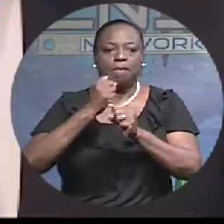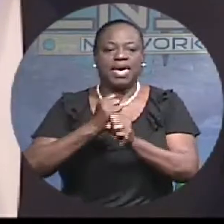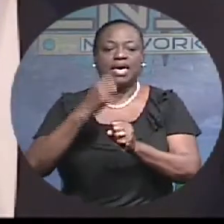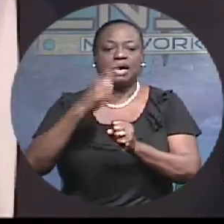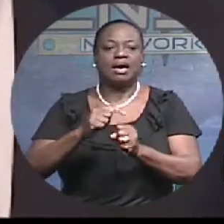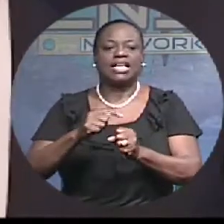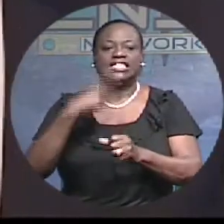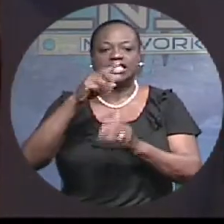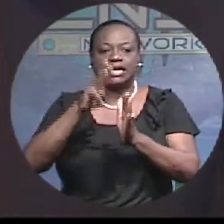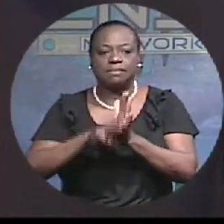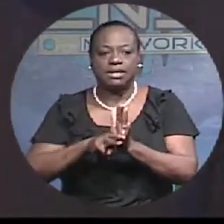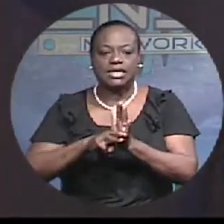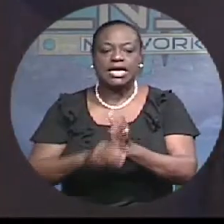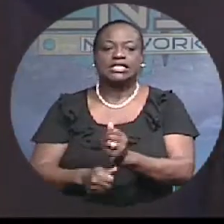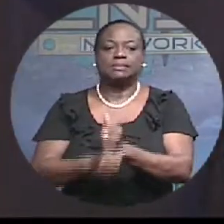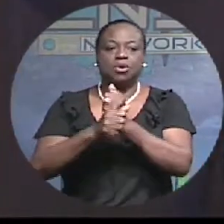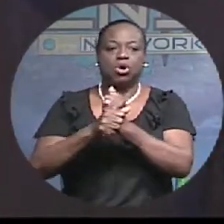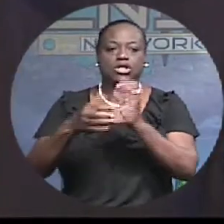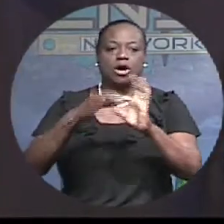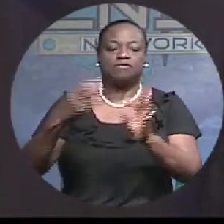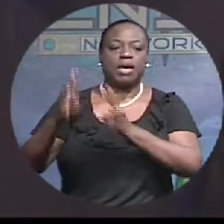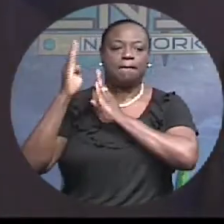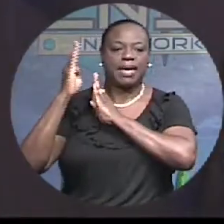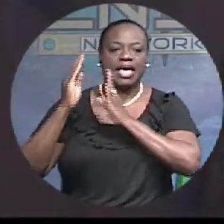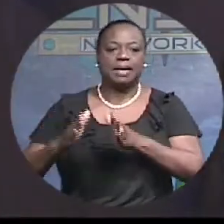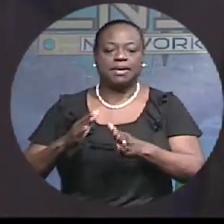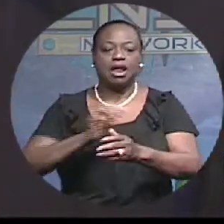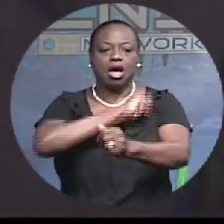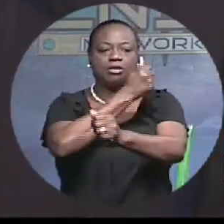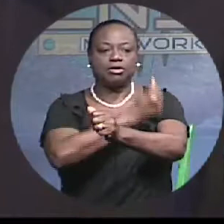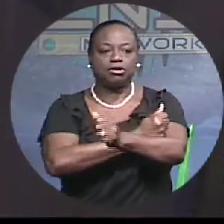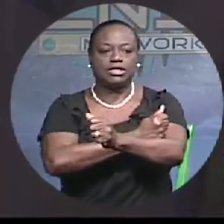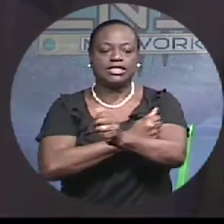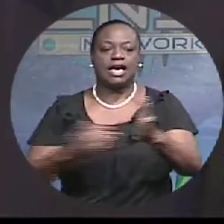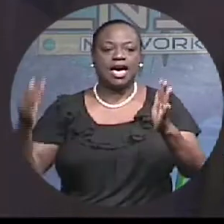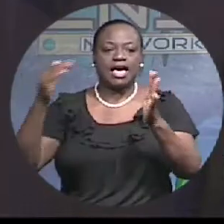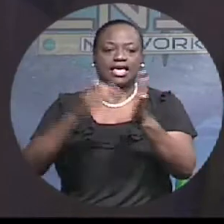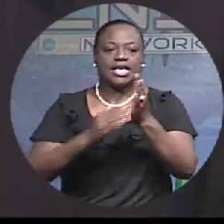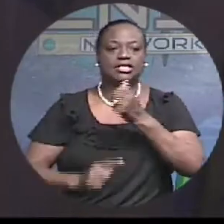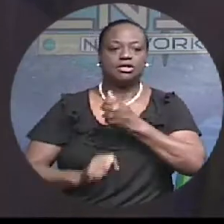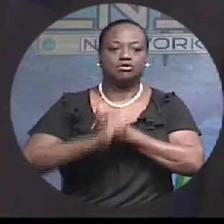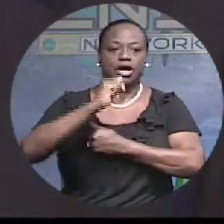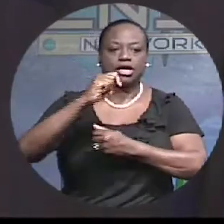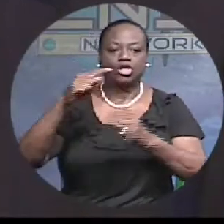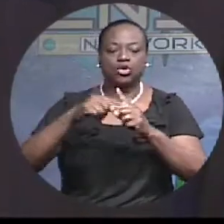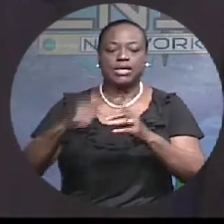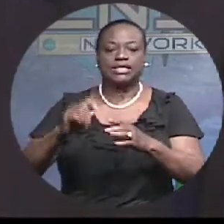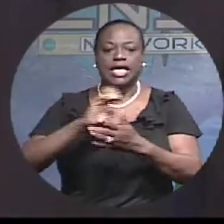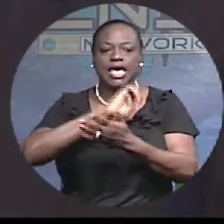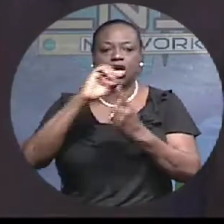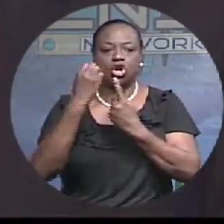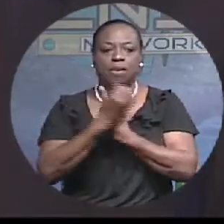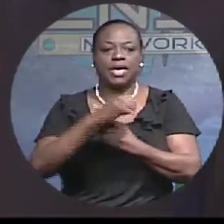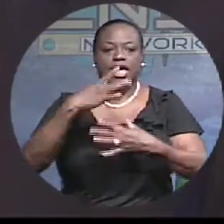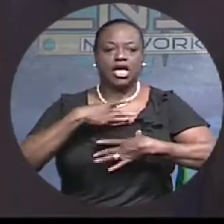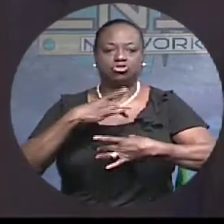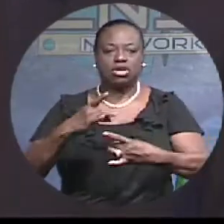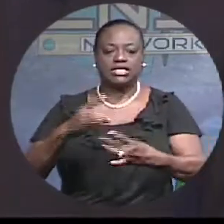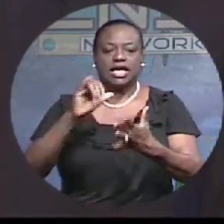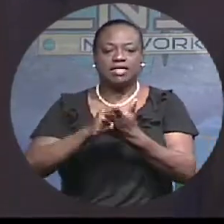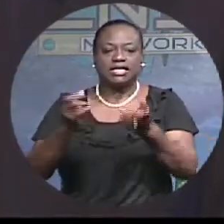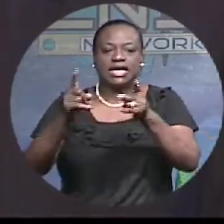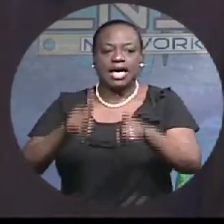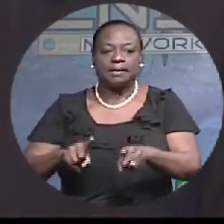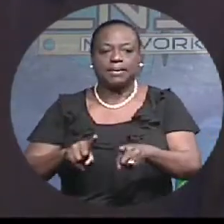the Bahamian authorities against the threats to its economic interests that has happened